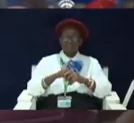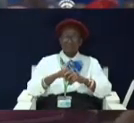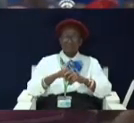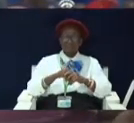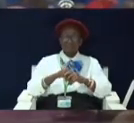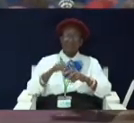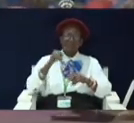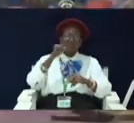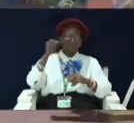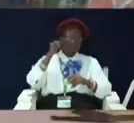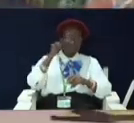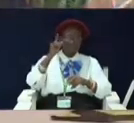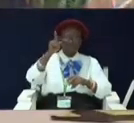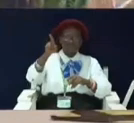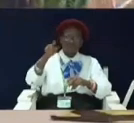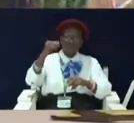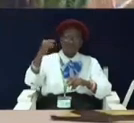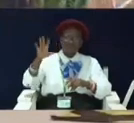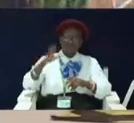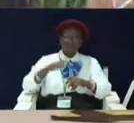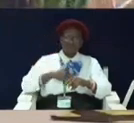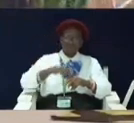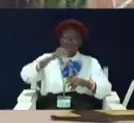Yesterday, one of my sons who was